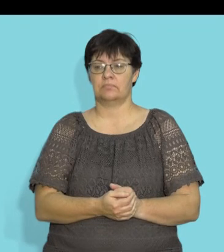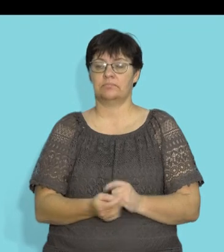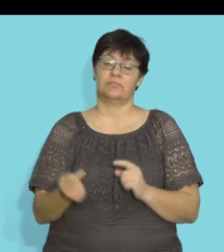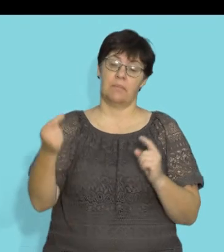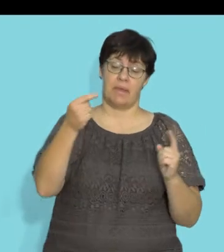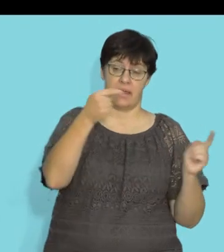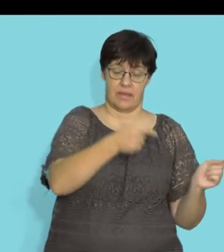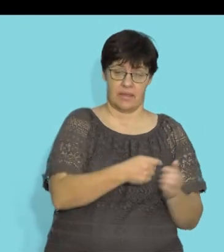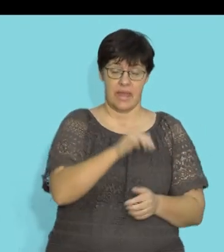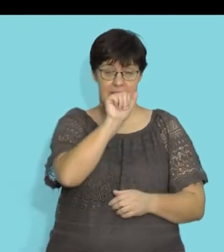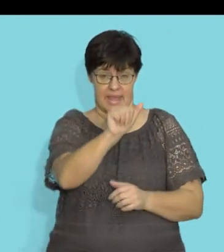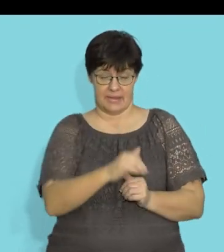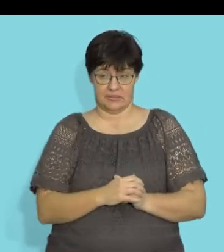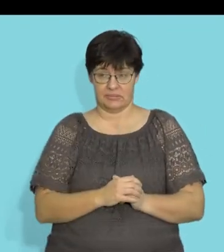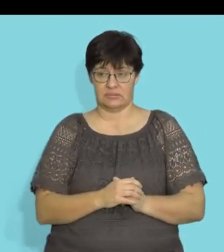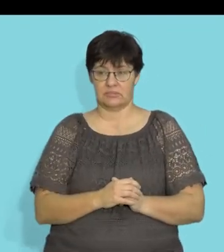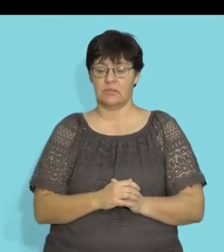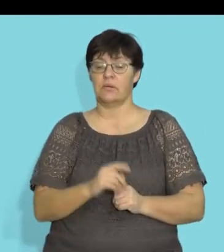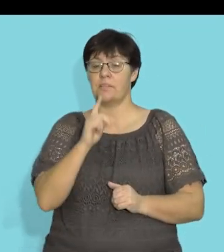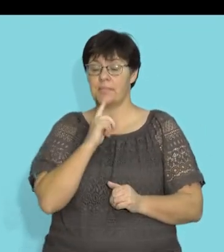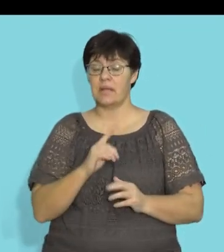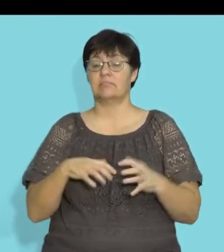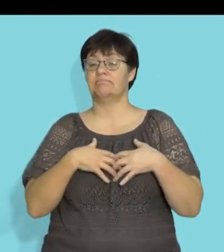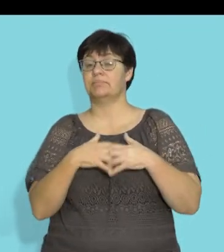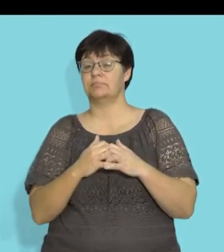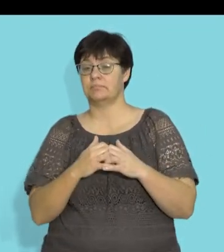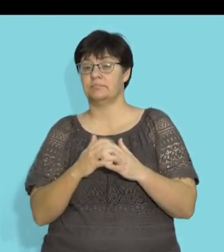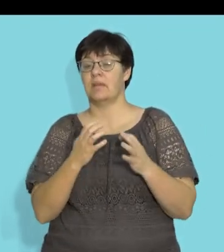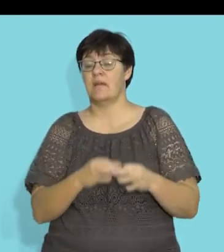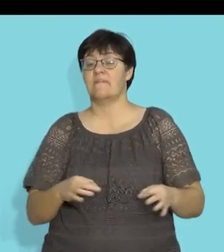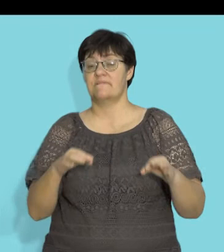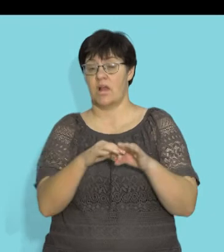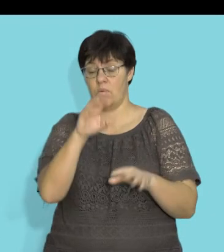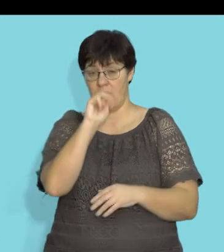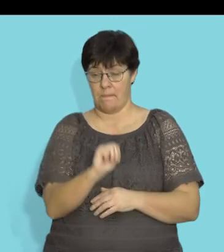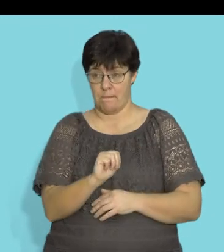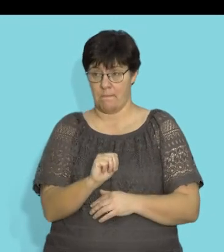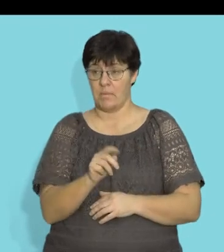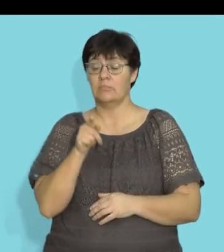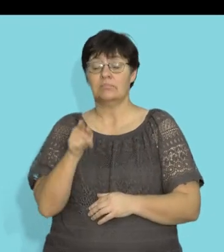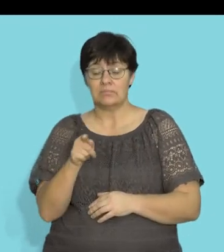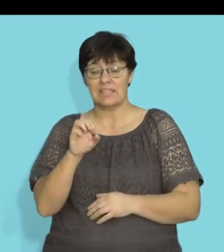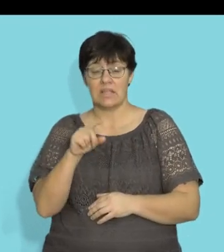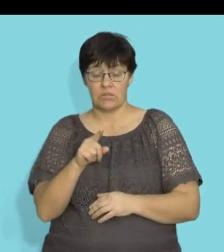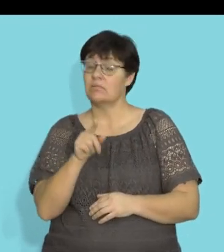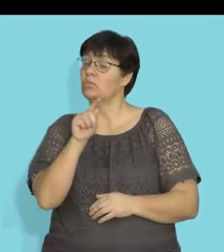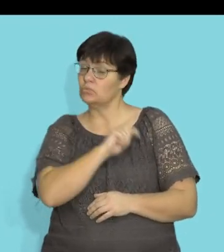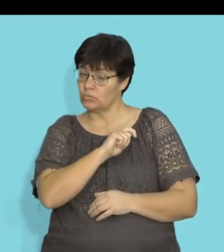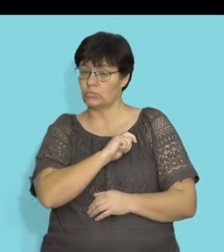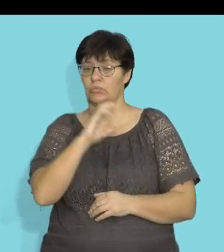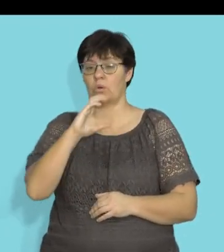go back to A, I had to determine the values of m for which the series